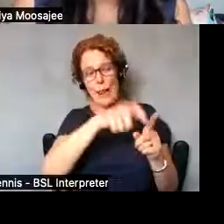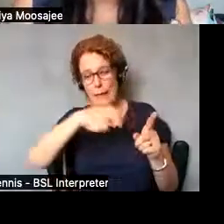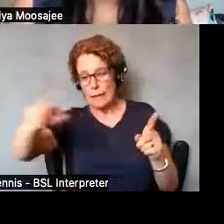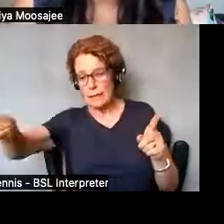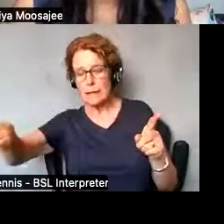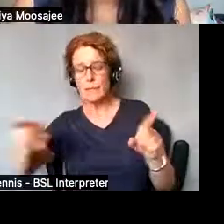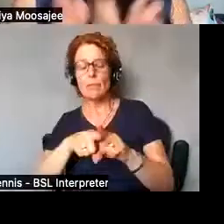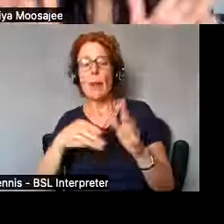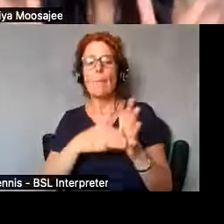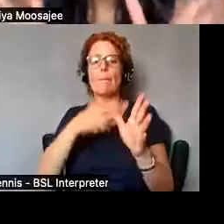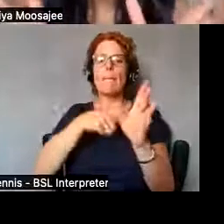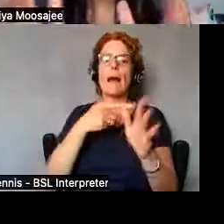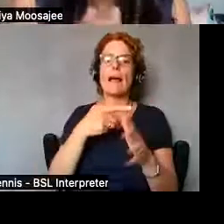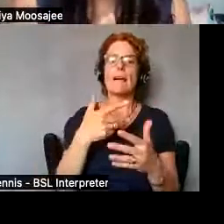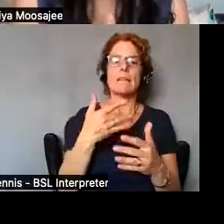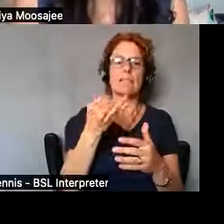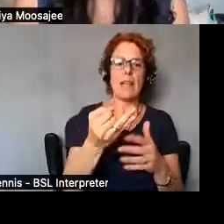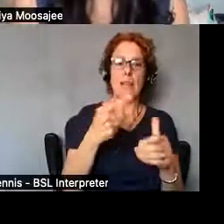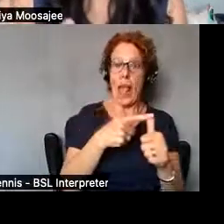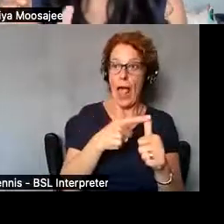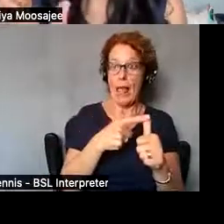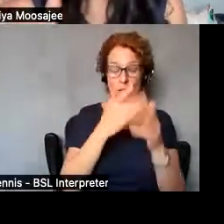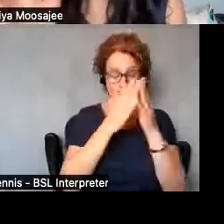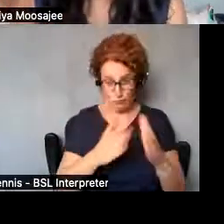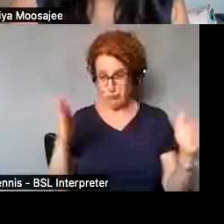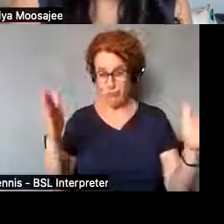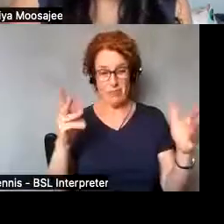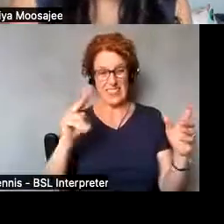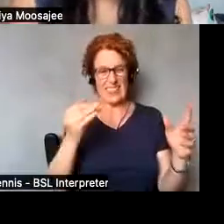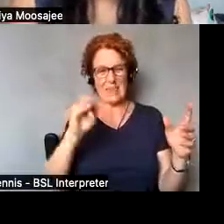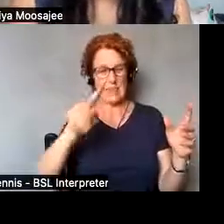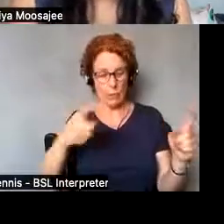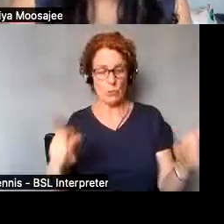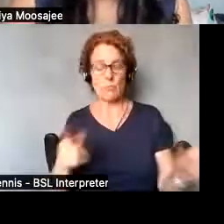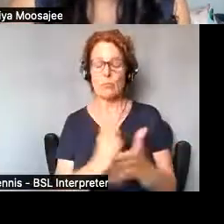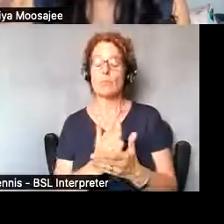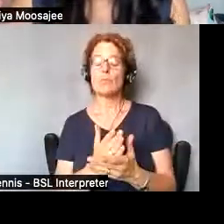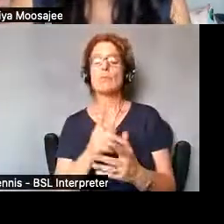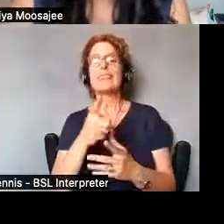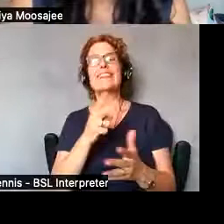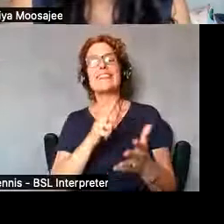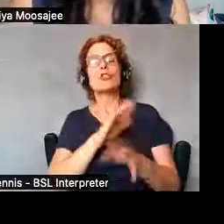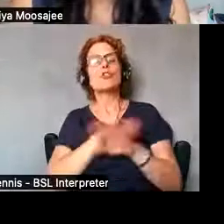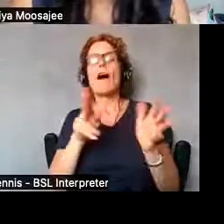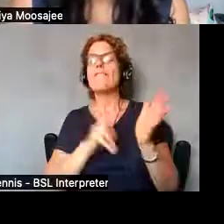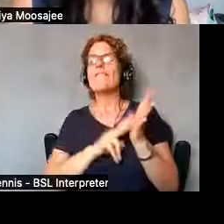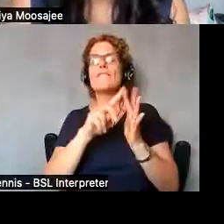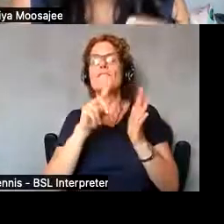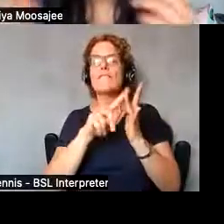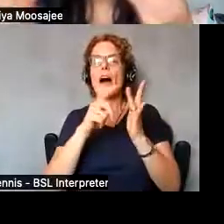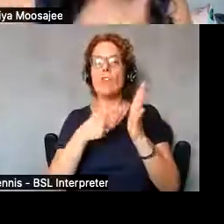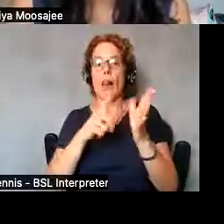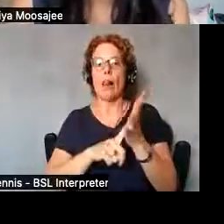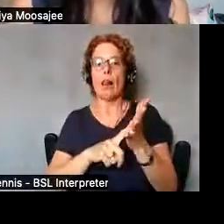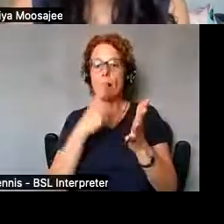gene is 7,000. So these are really big genes. But this non-viral gene therapy can package those genes. They